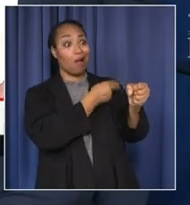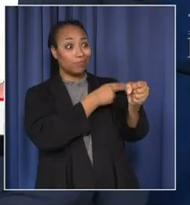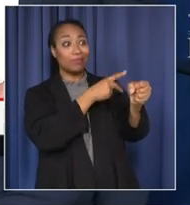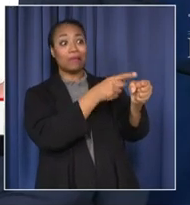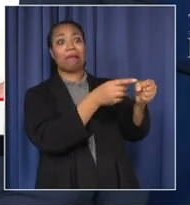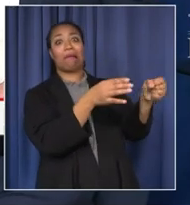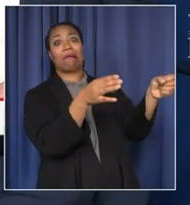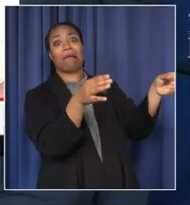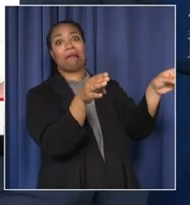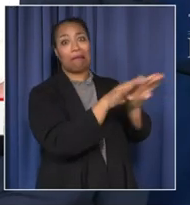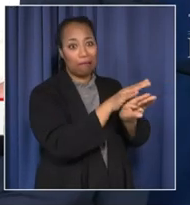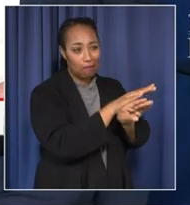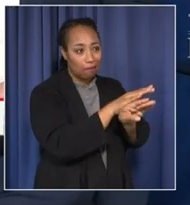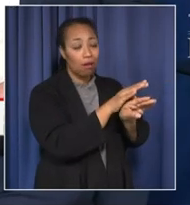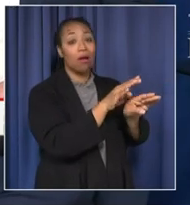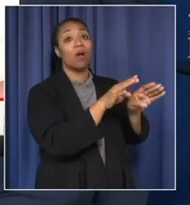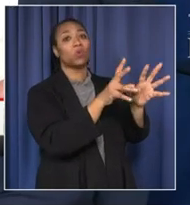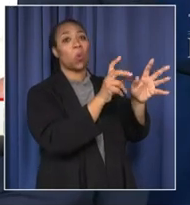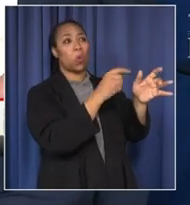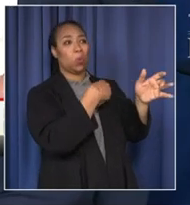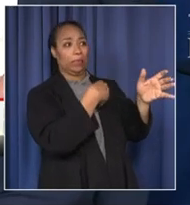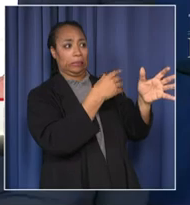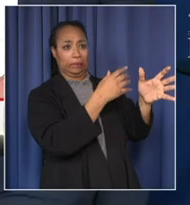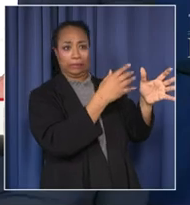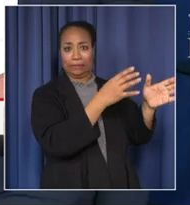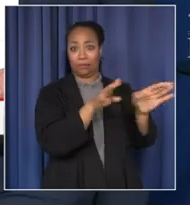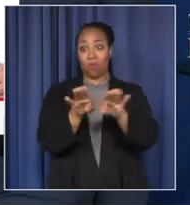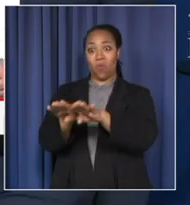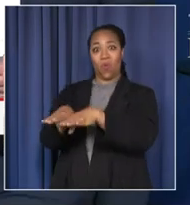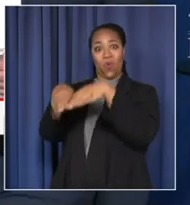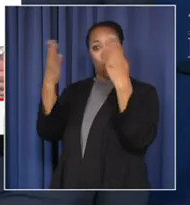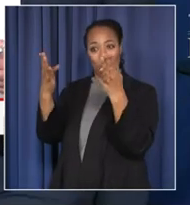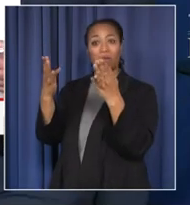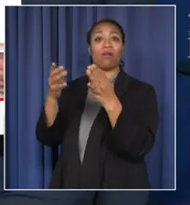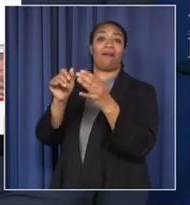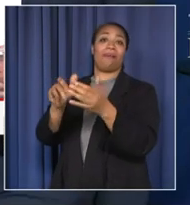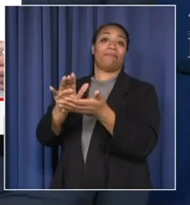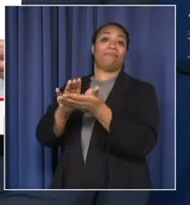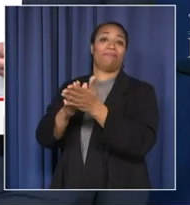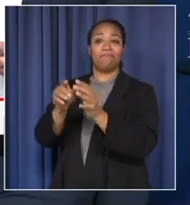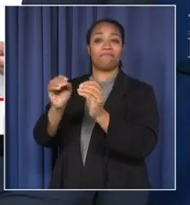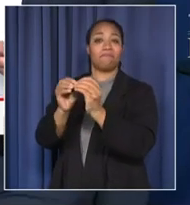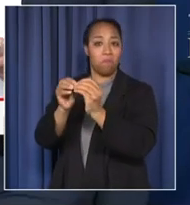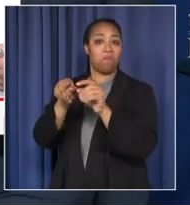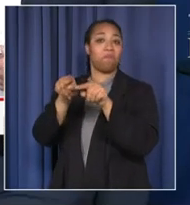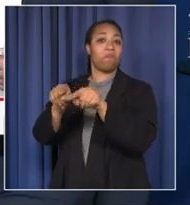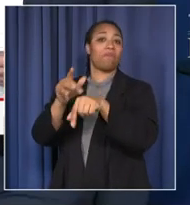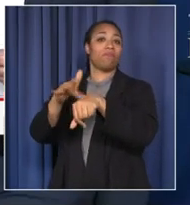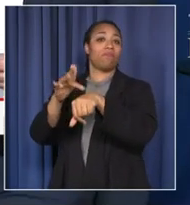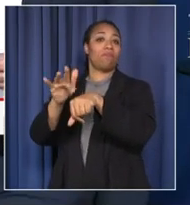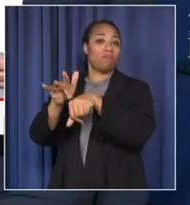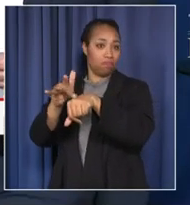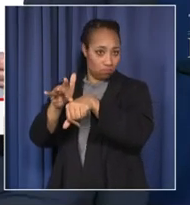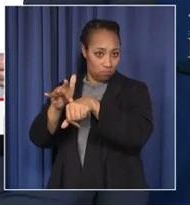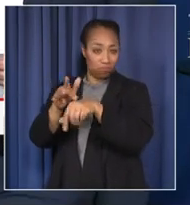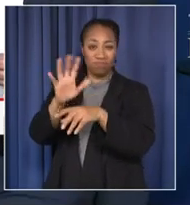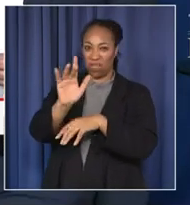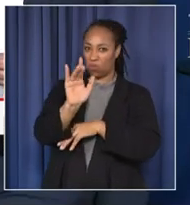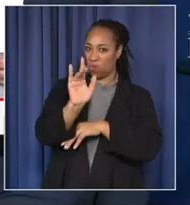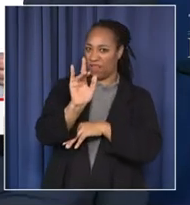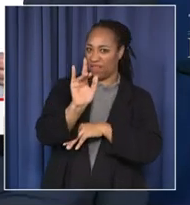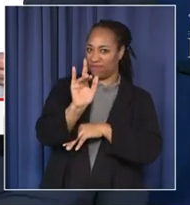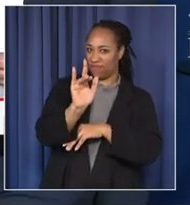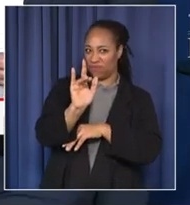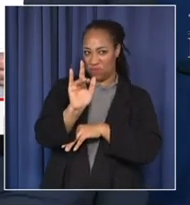more than 50 families, and we were able to decentralize the services for that families that allowed